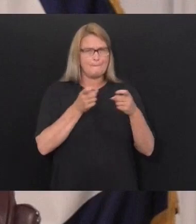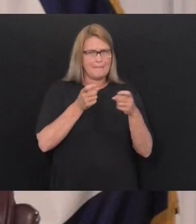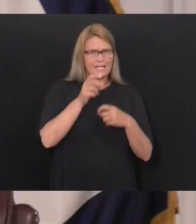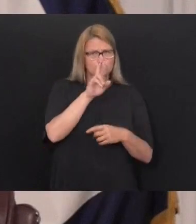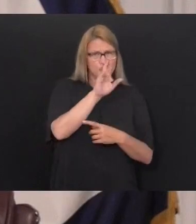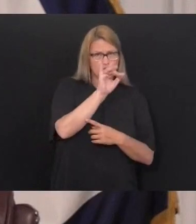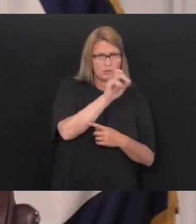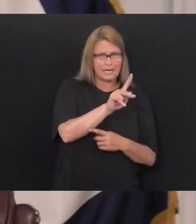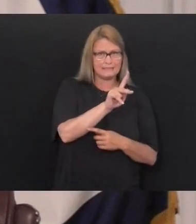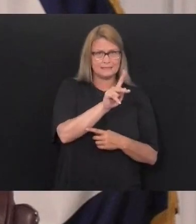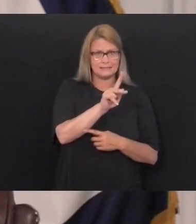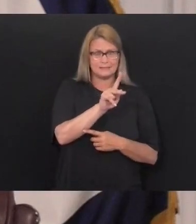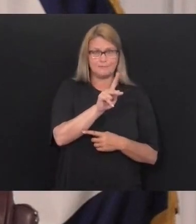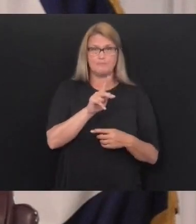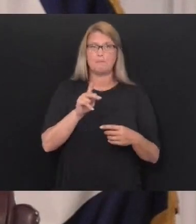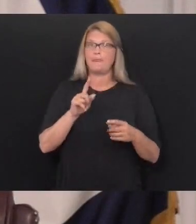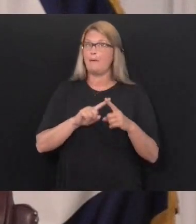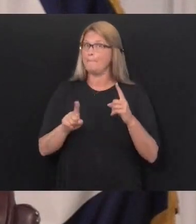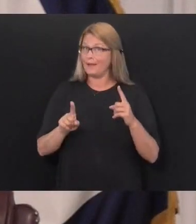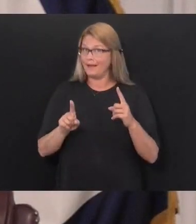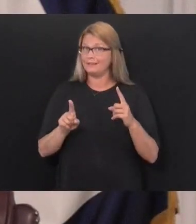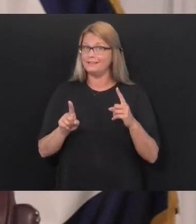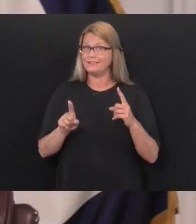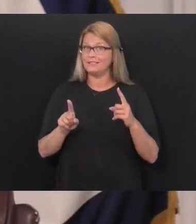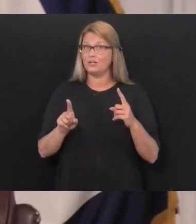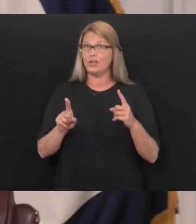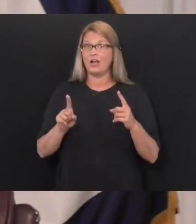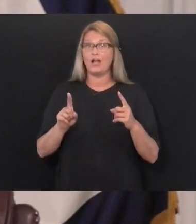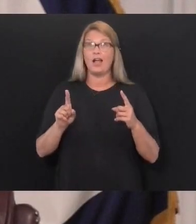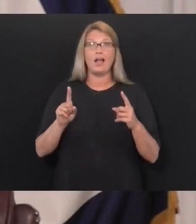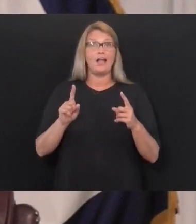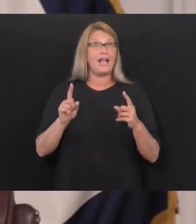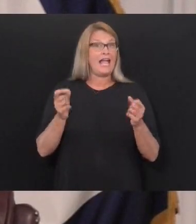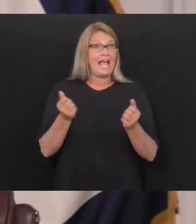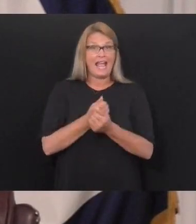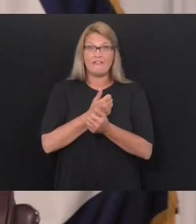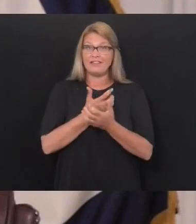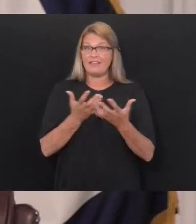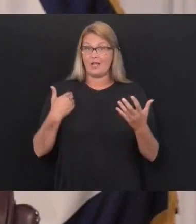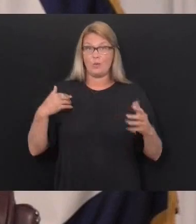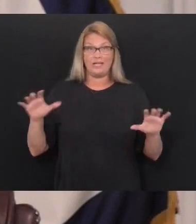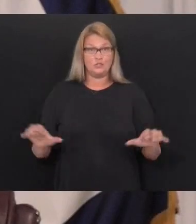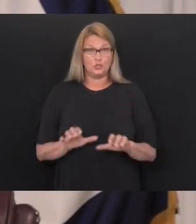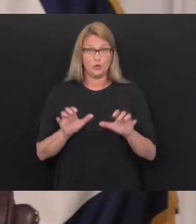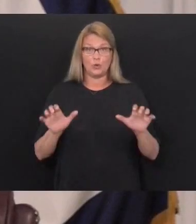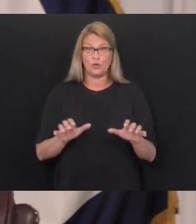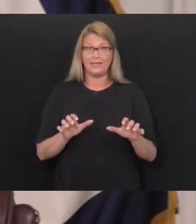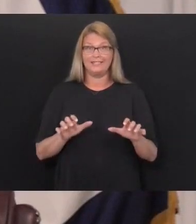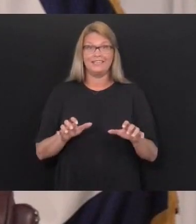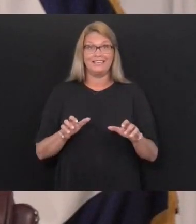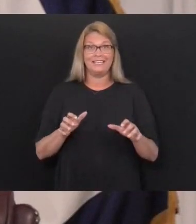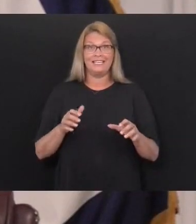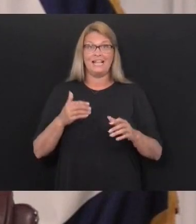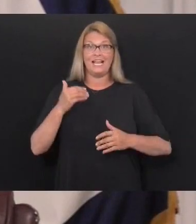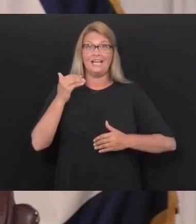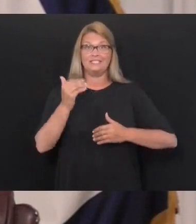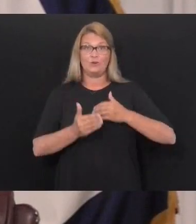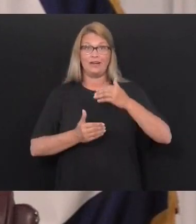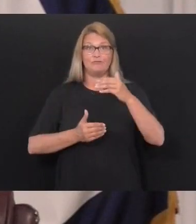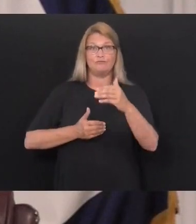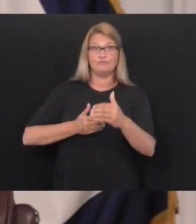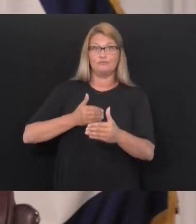in our community. Your school is your community, so it's almost like your family. And so you can keep control of that